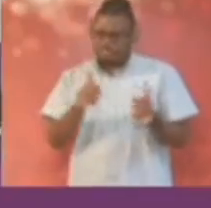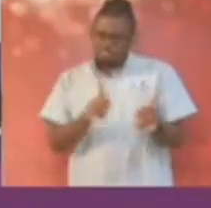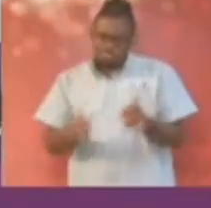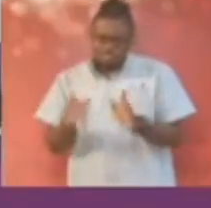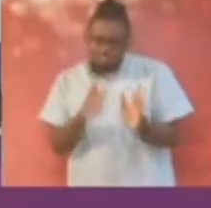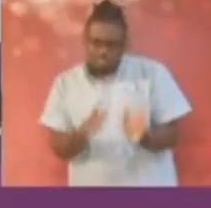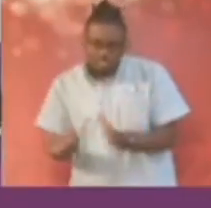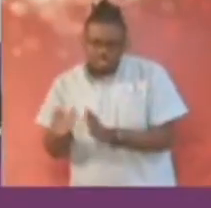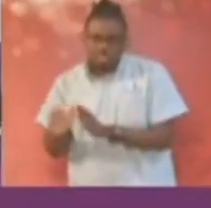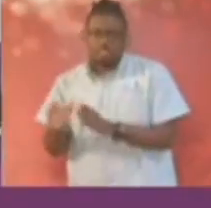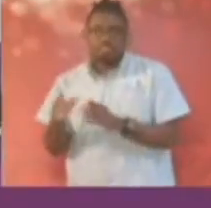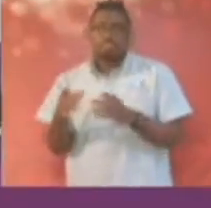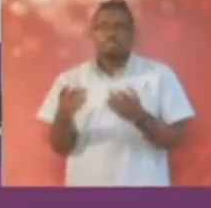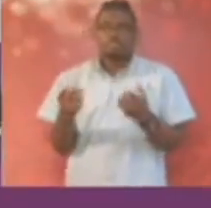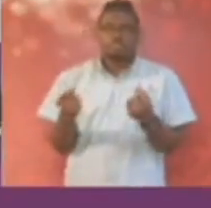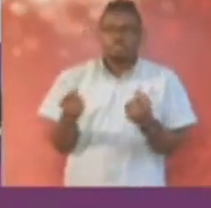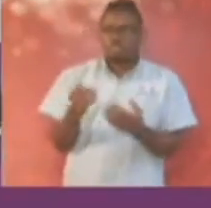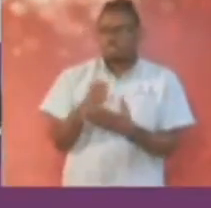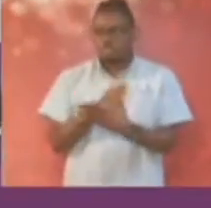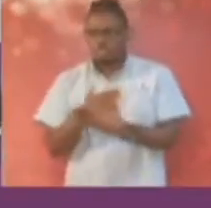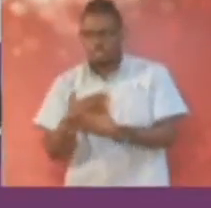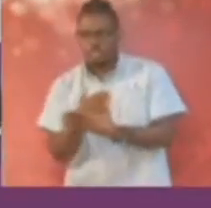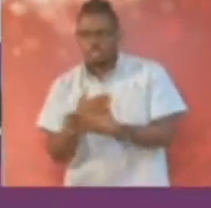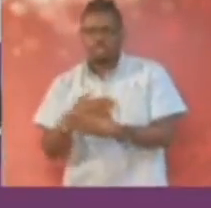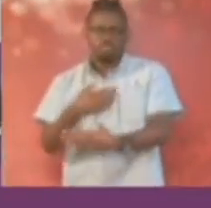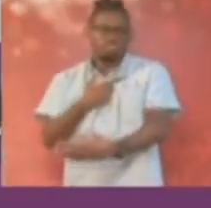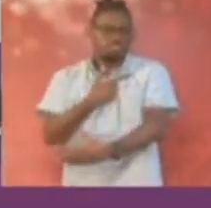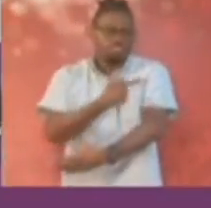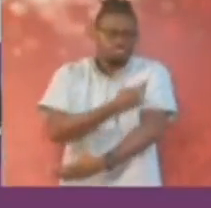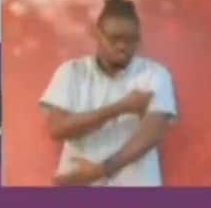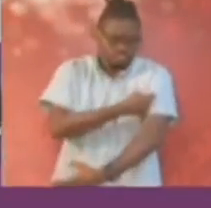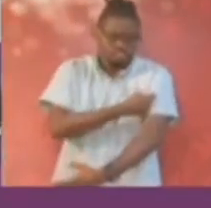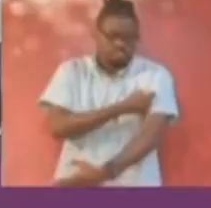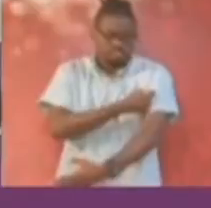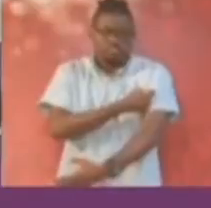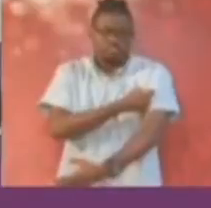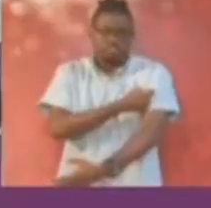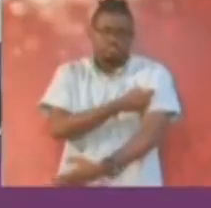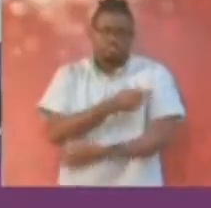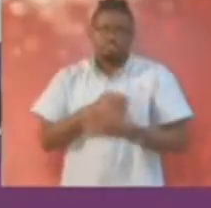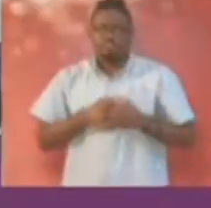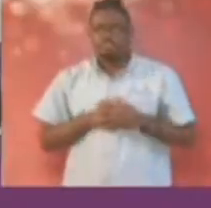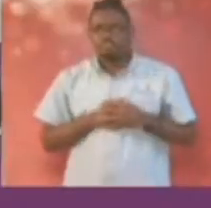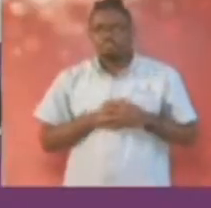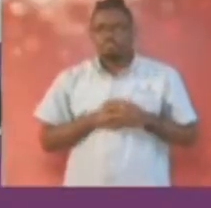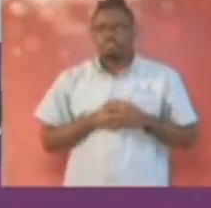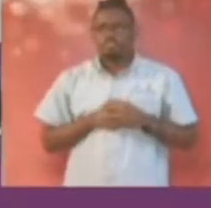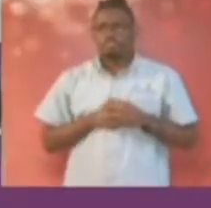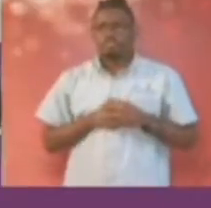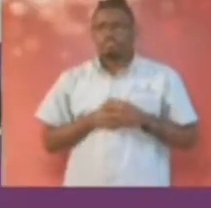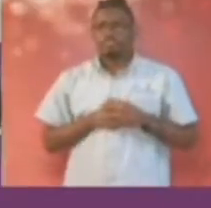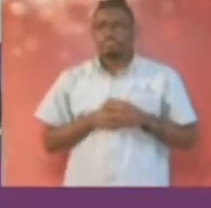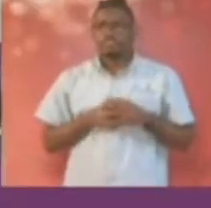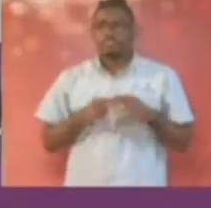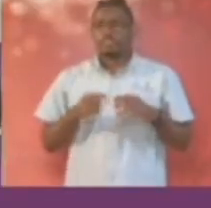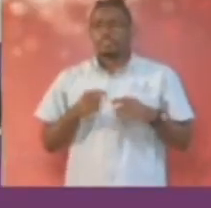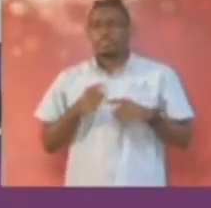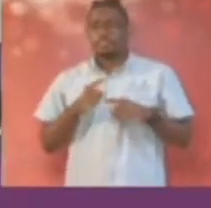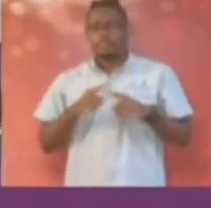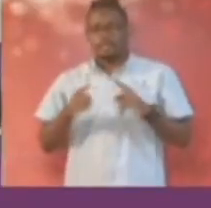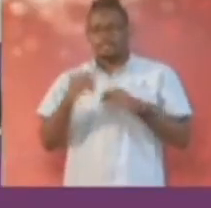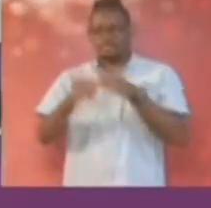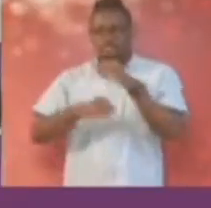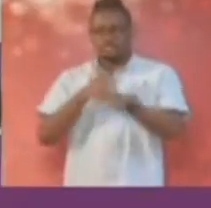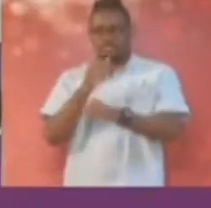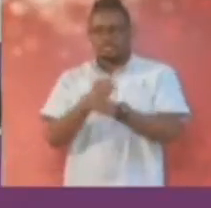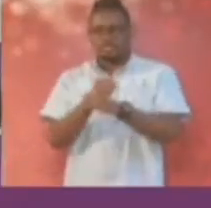country like ours to be in line to access something like that vaccine from the various avenues internationally. I hope that